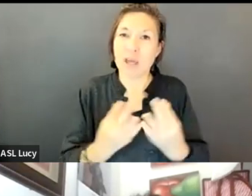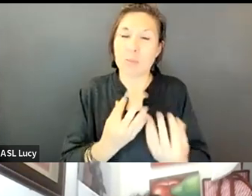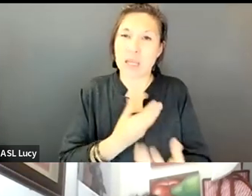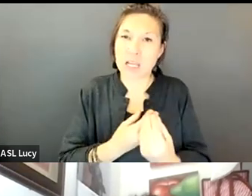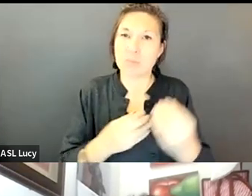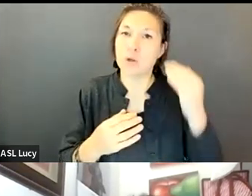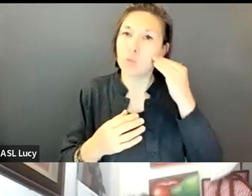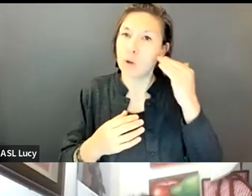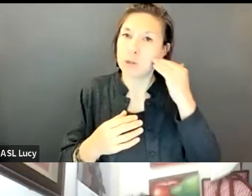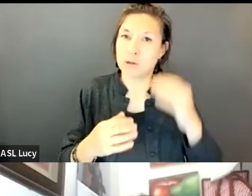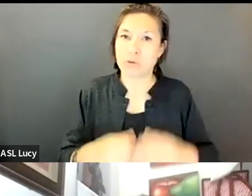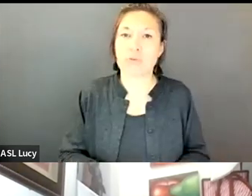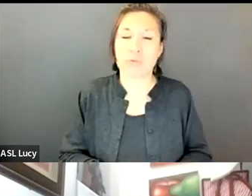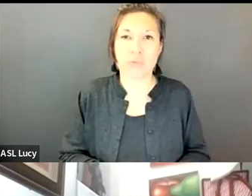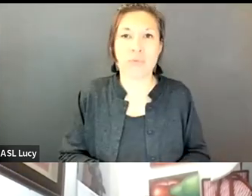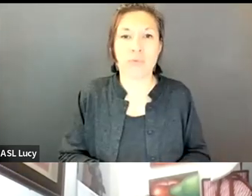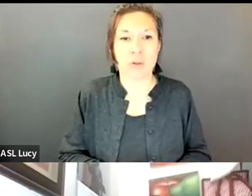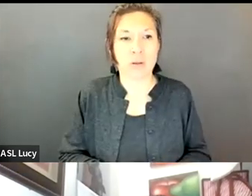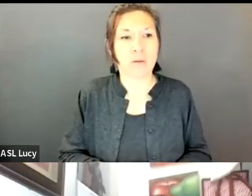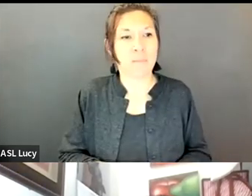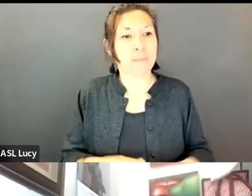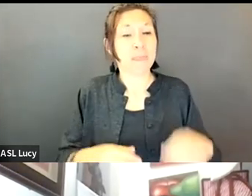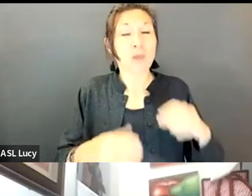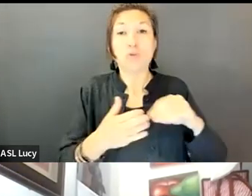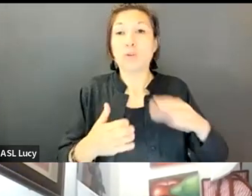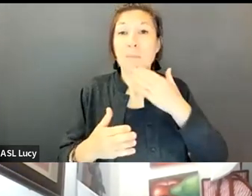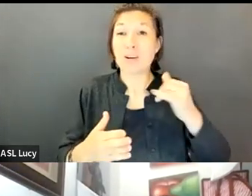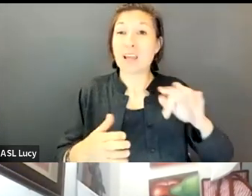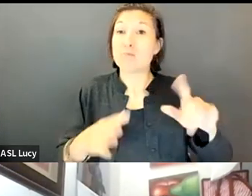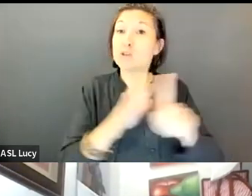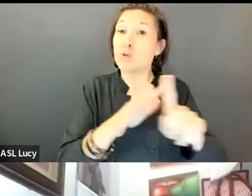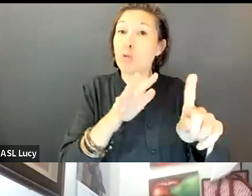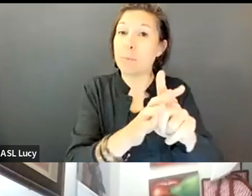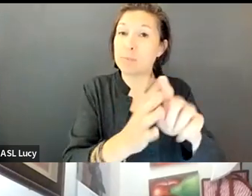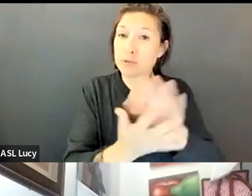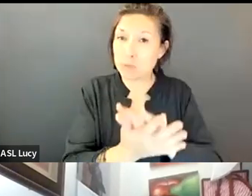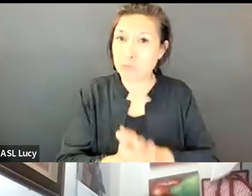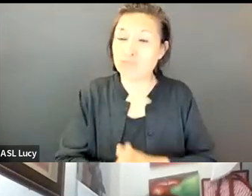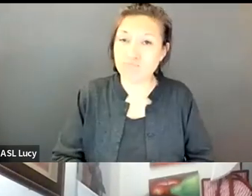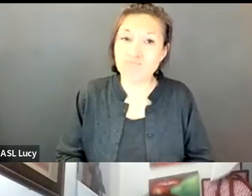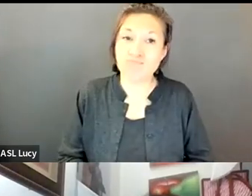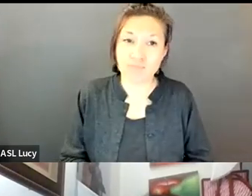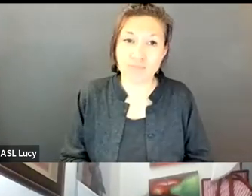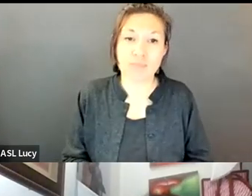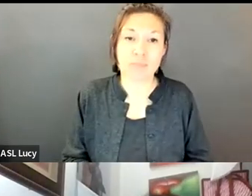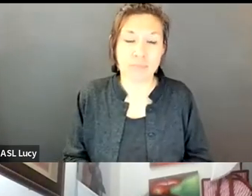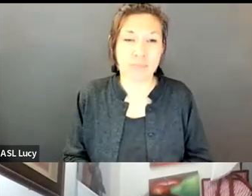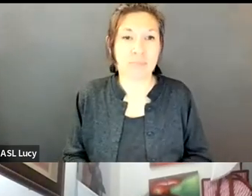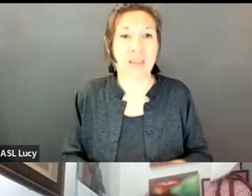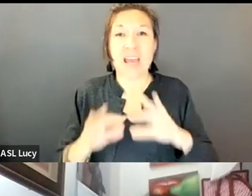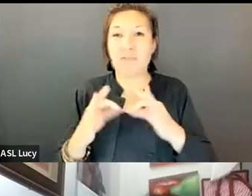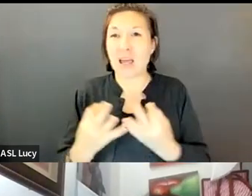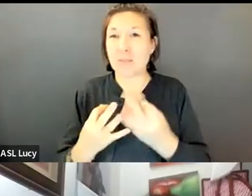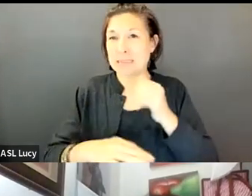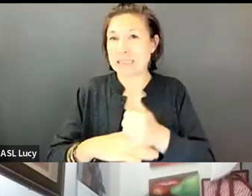around that you know kids do better when they're in school and um the family routines and all of